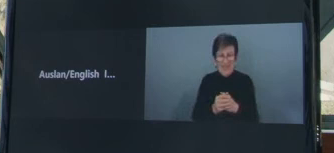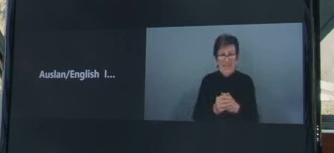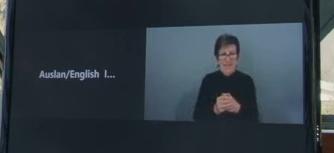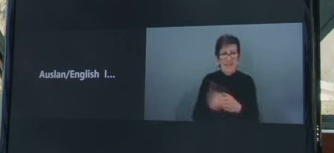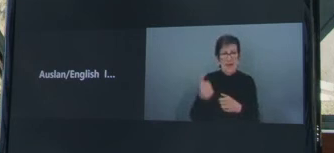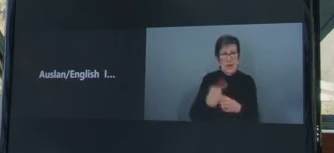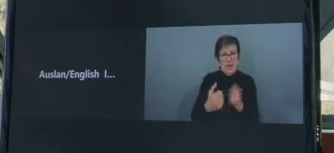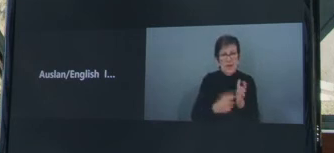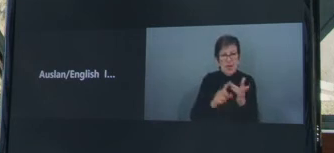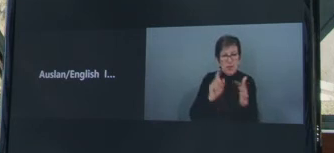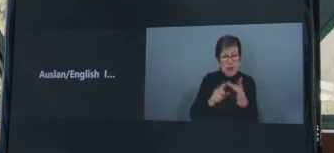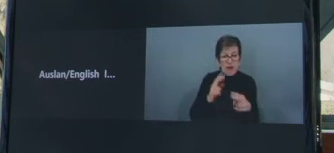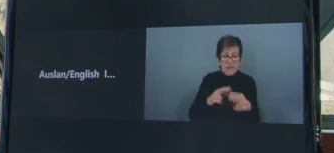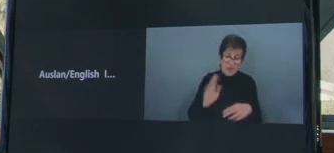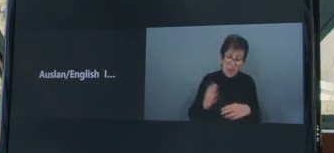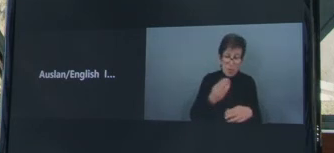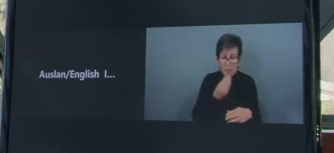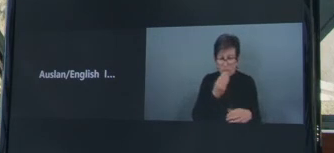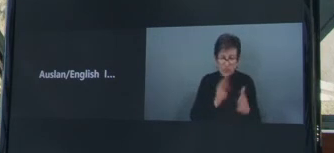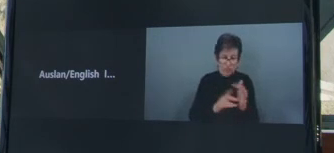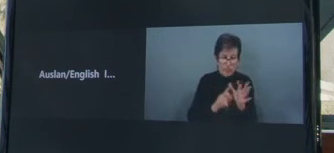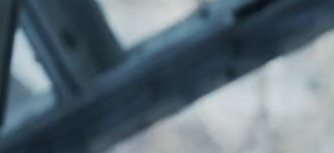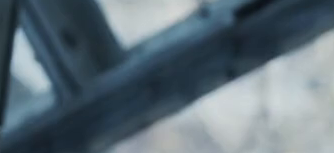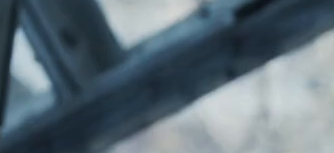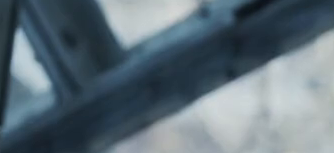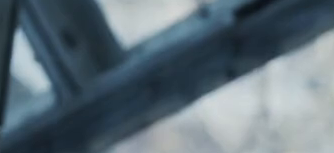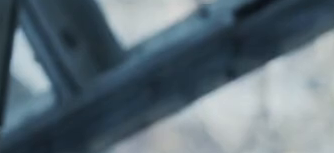reintroducing and educating on our local biodiversity.